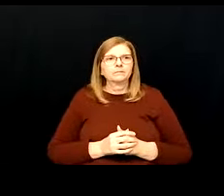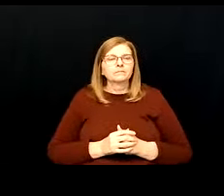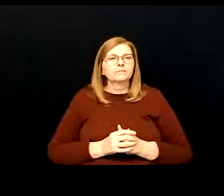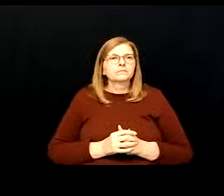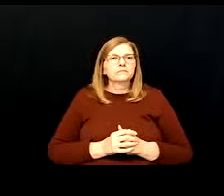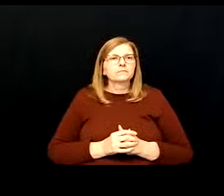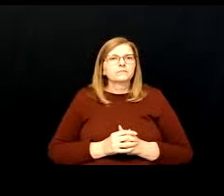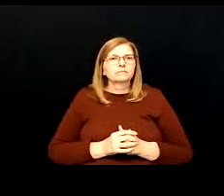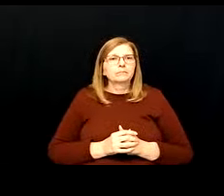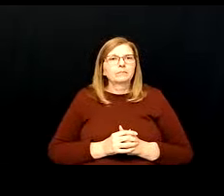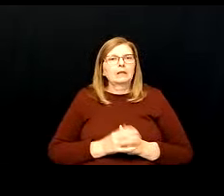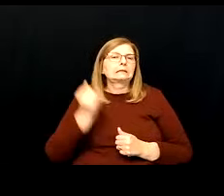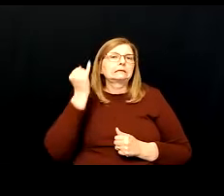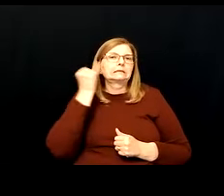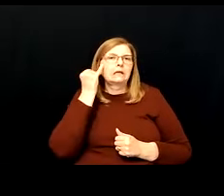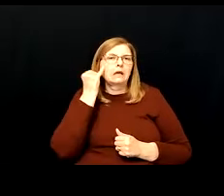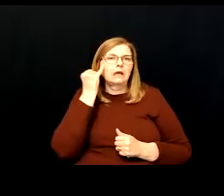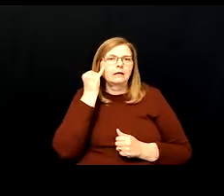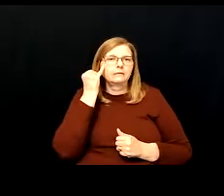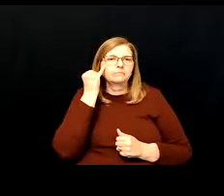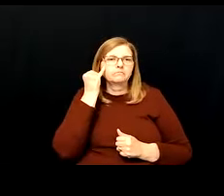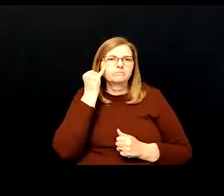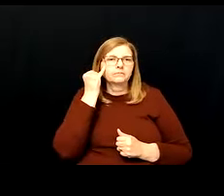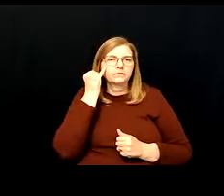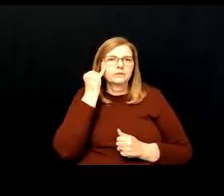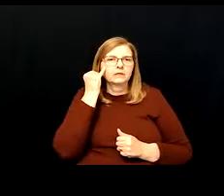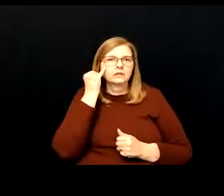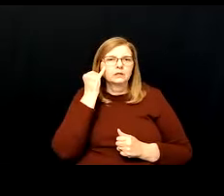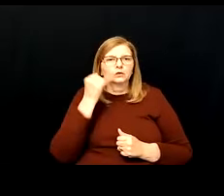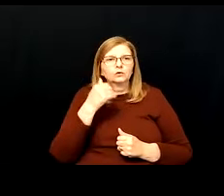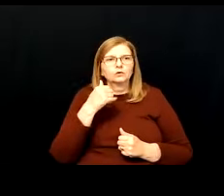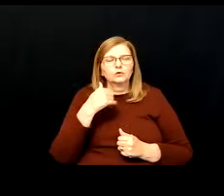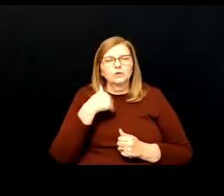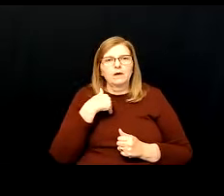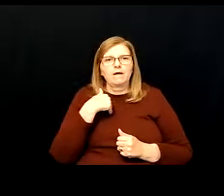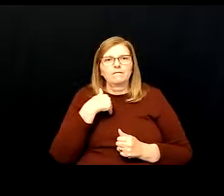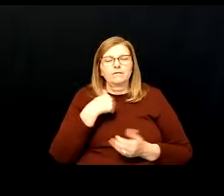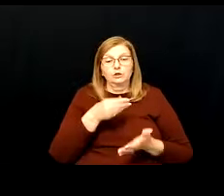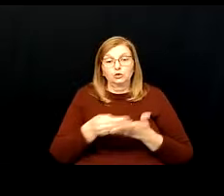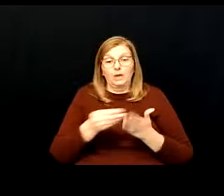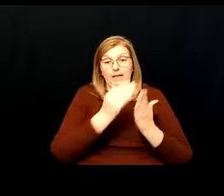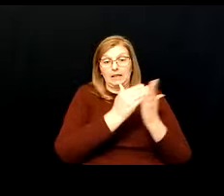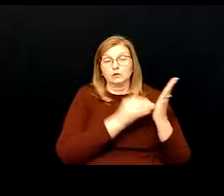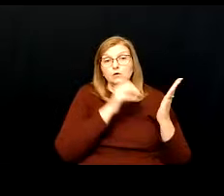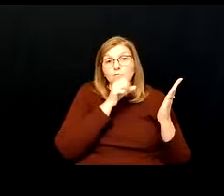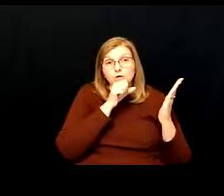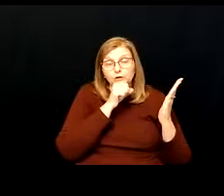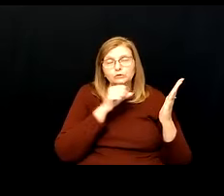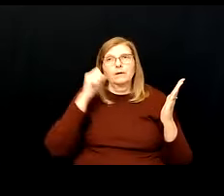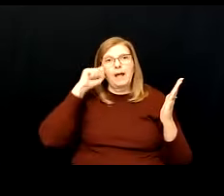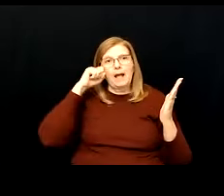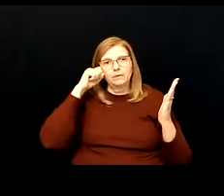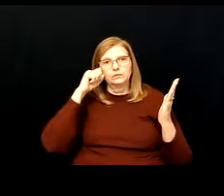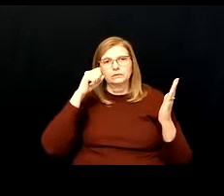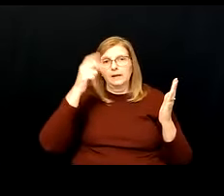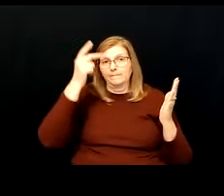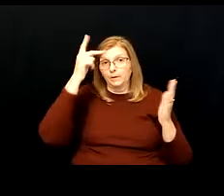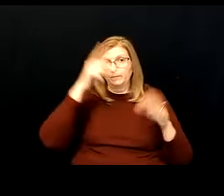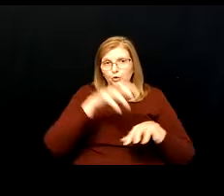So let's say that you've got a shopping list of orange, apples, purple grapes, and